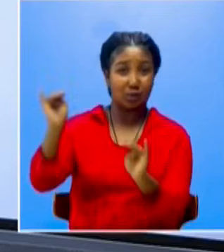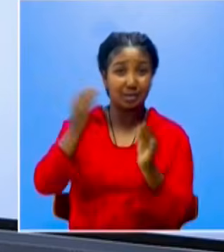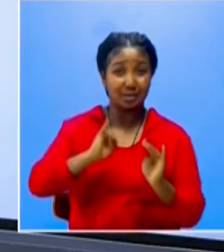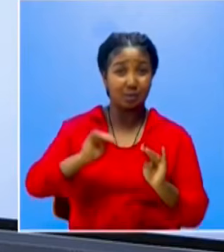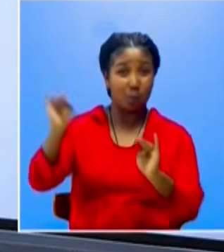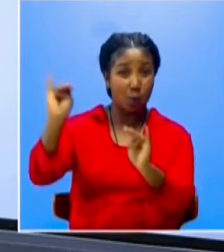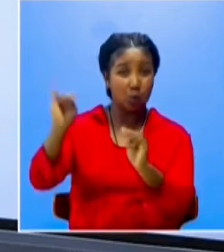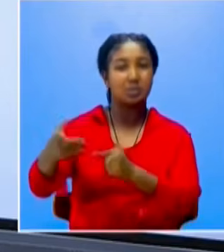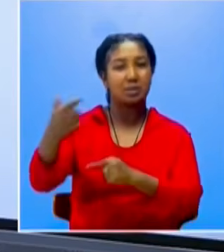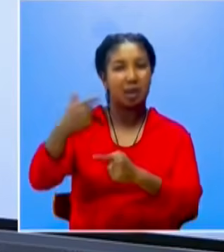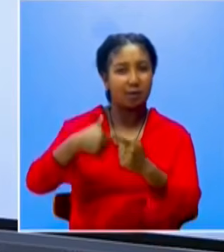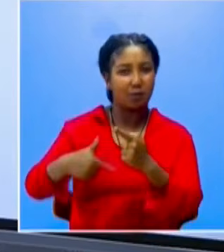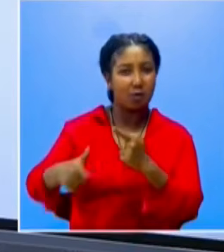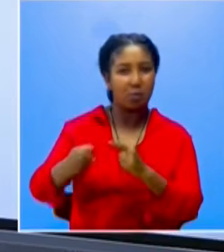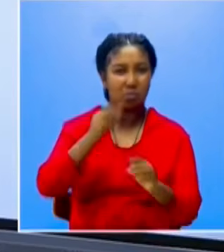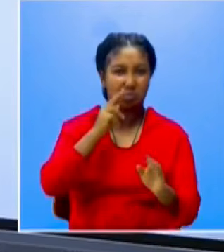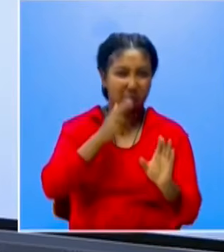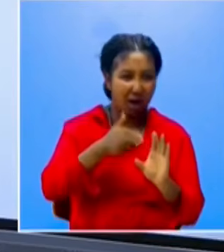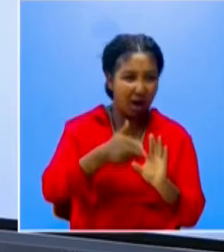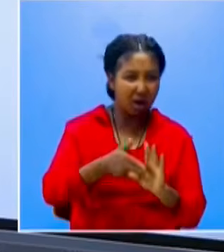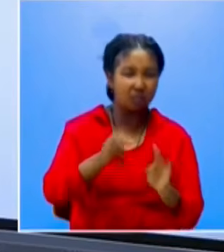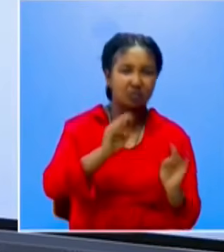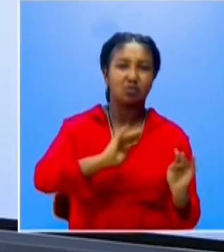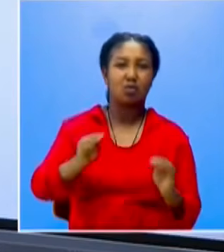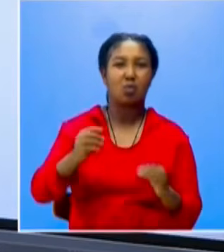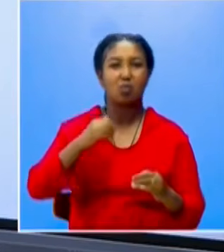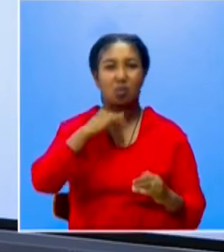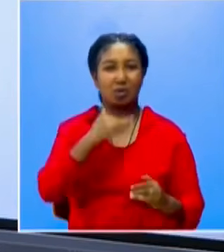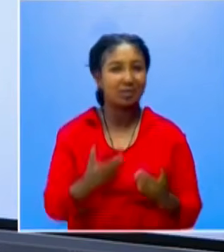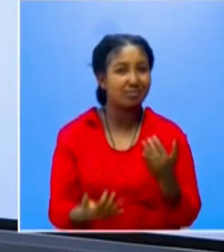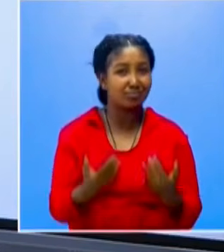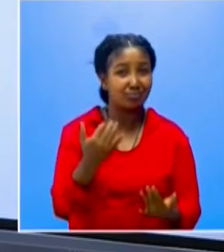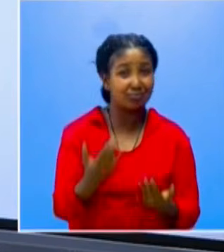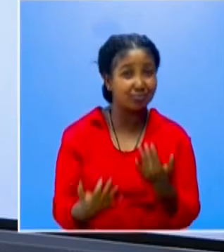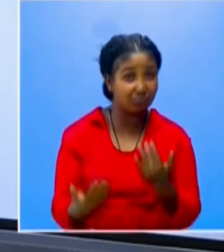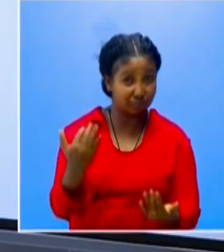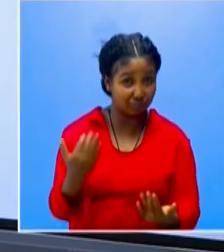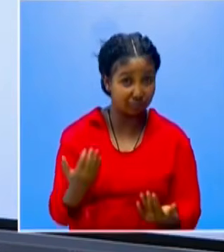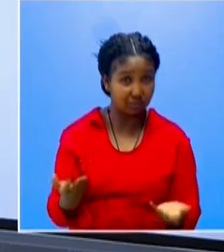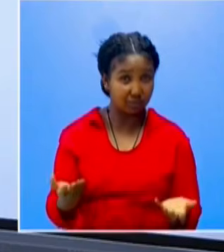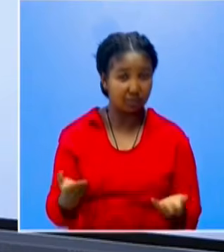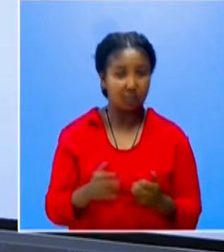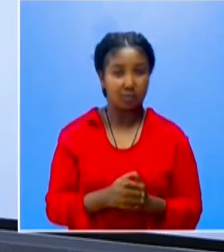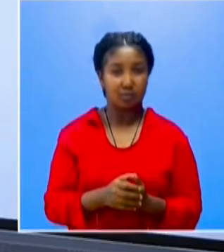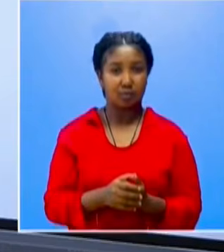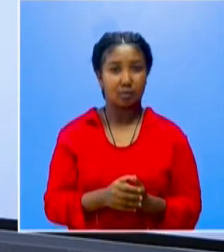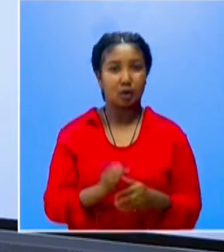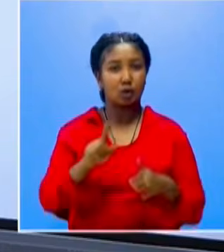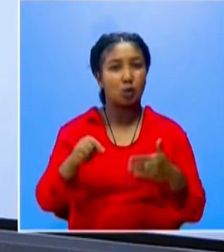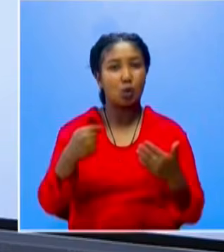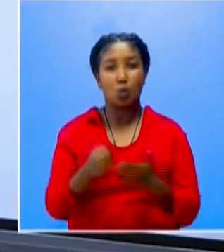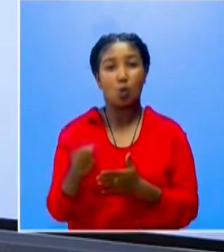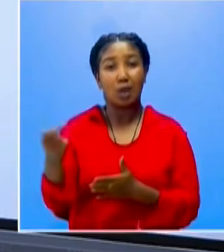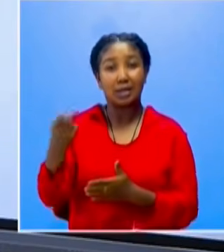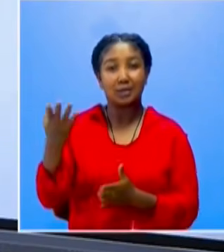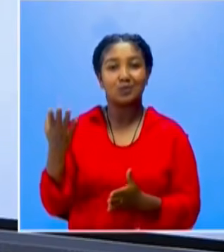smoke that comes from the trash and the smoke that comes out of the engine of the cars. So what are